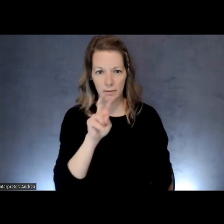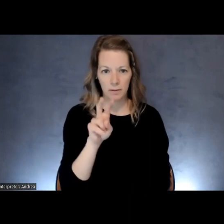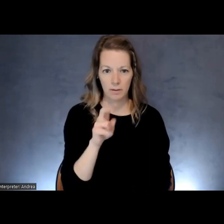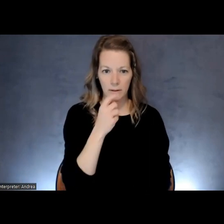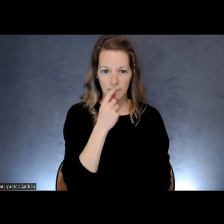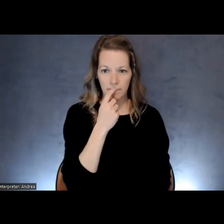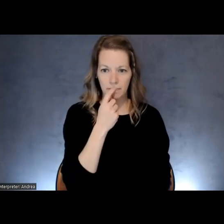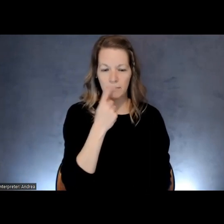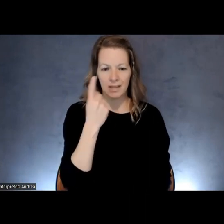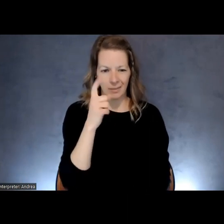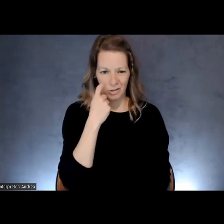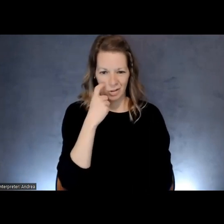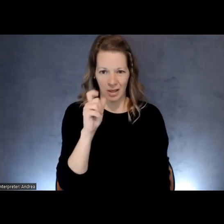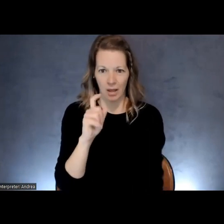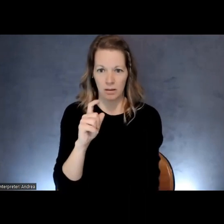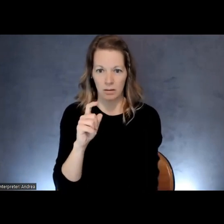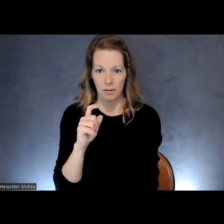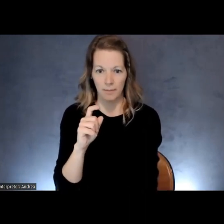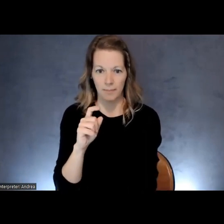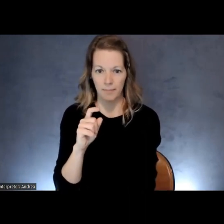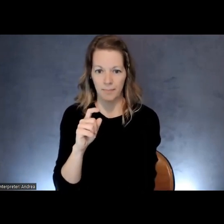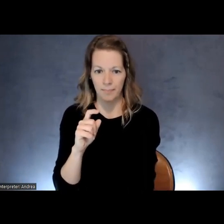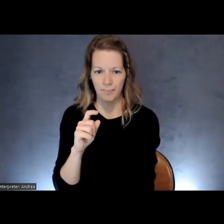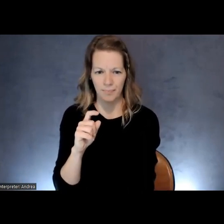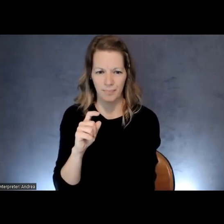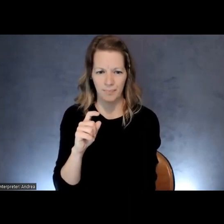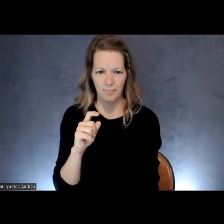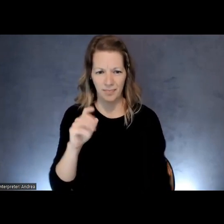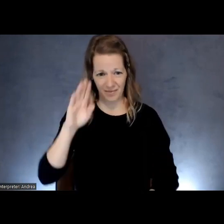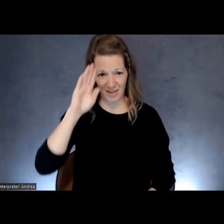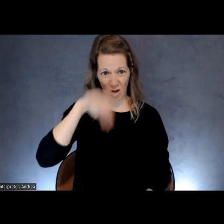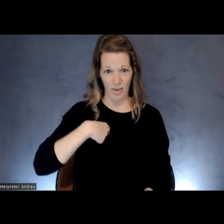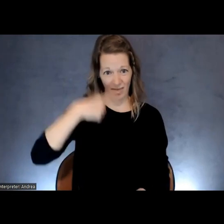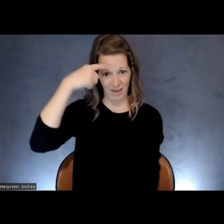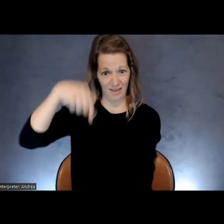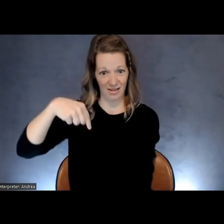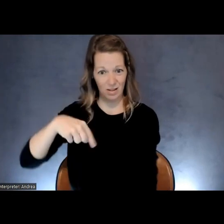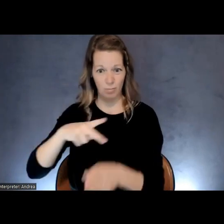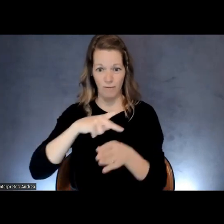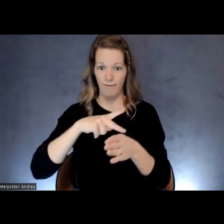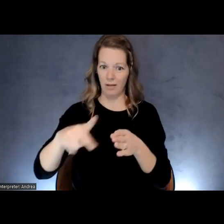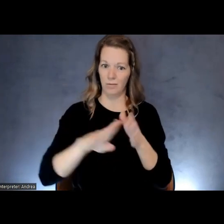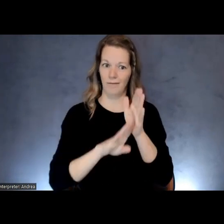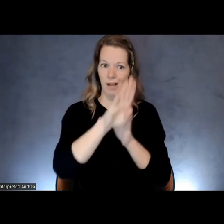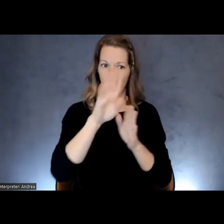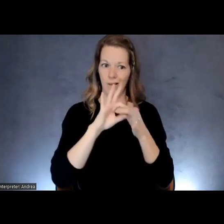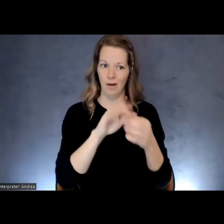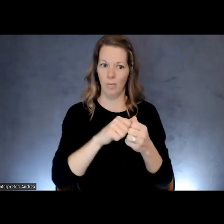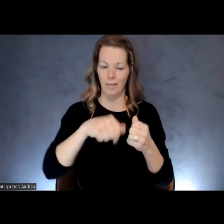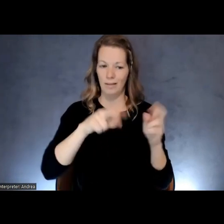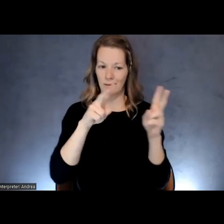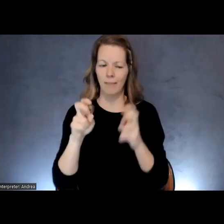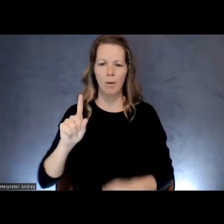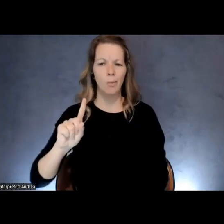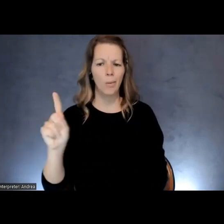Okay, somebody just asked, I know we think that this is the professional development version of this layered topic. Still ask, where